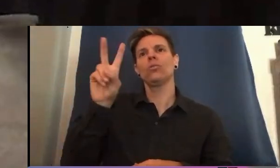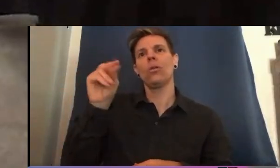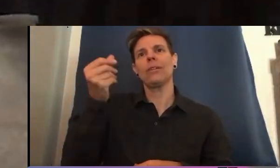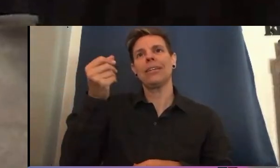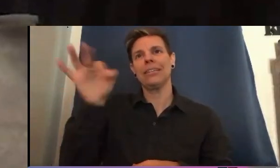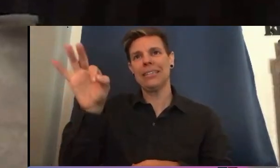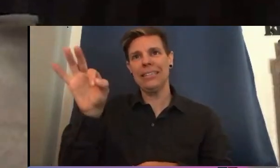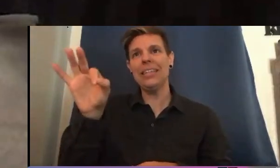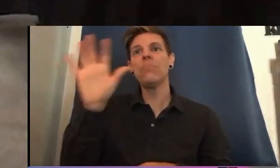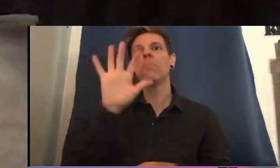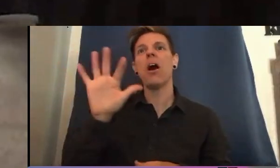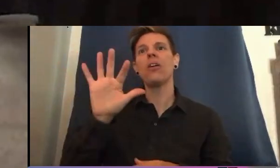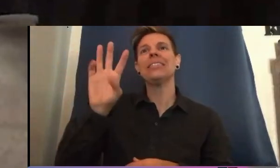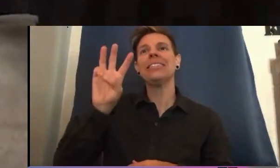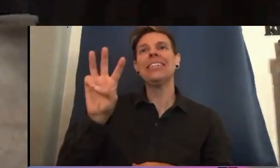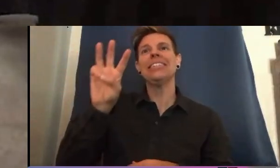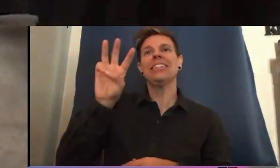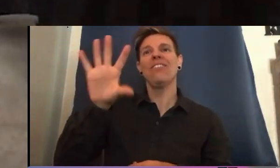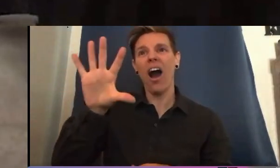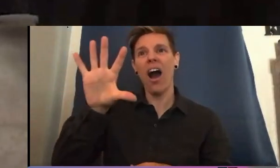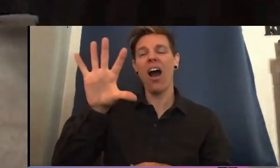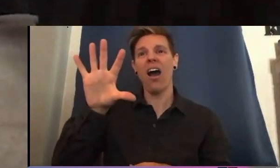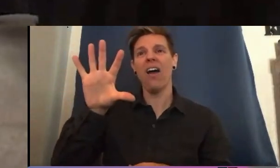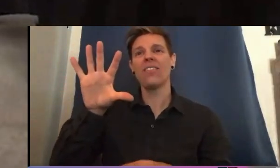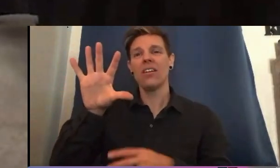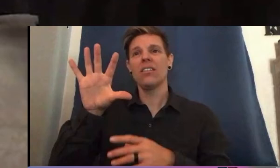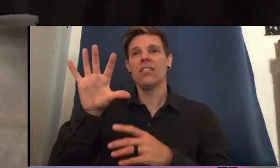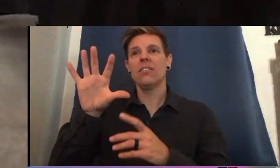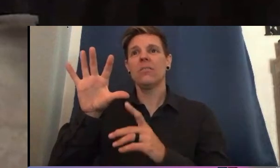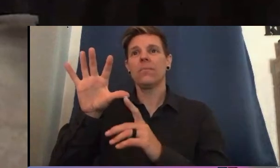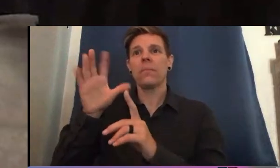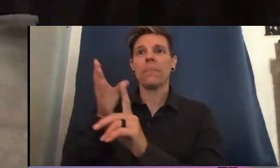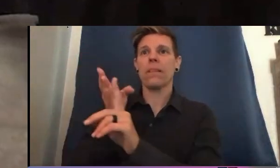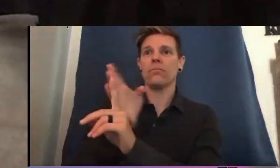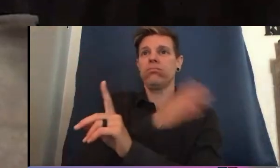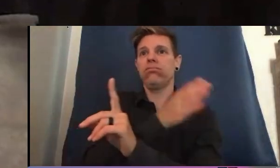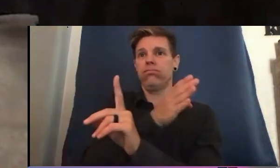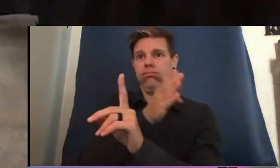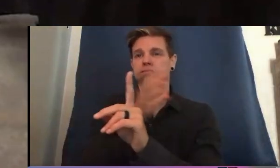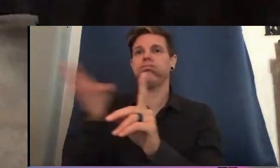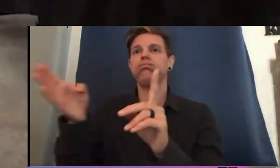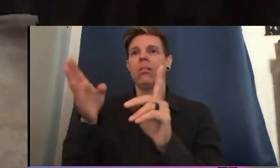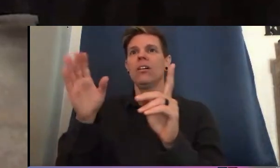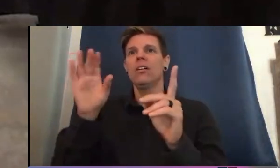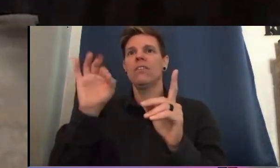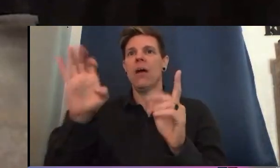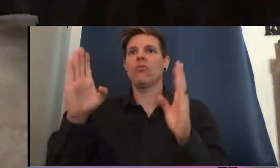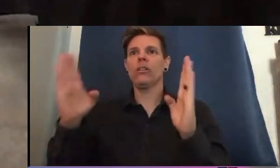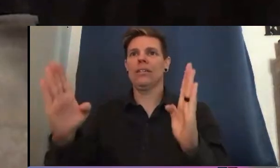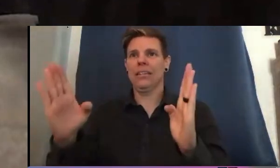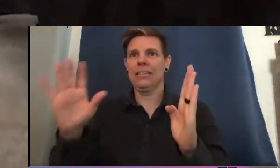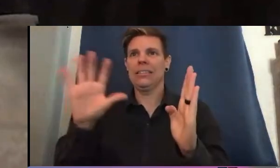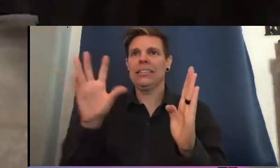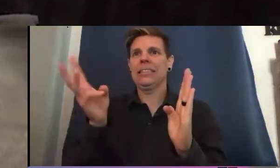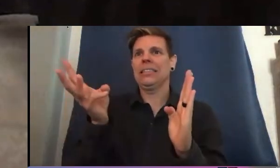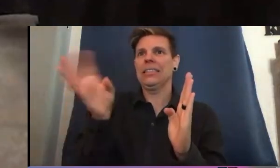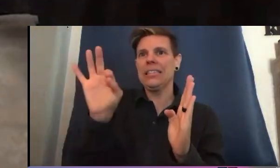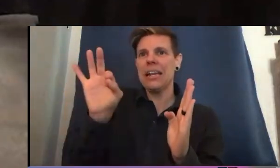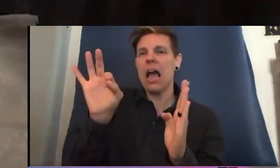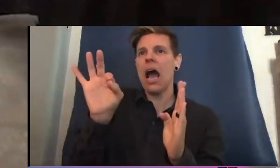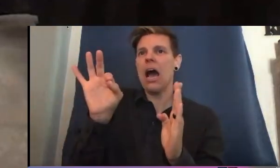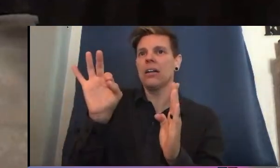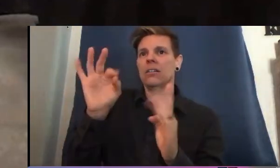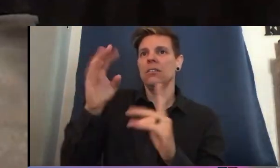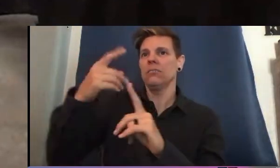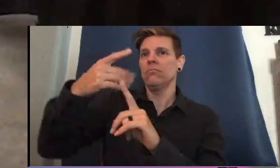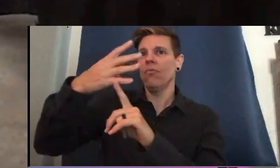during the pre-COVID period of November through February 2020, and 69 during 4 months of exposure to COVID, which was March